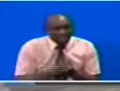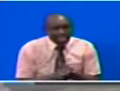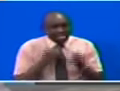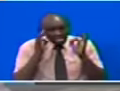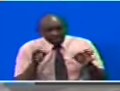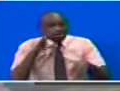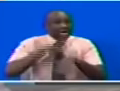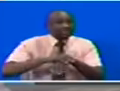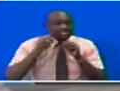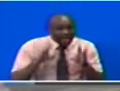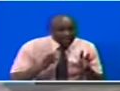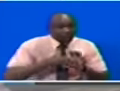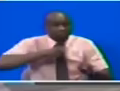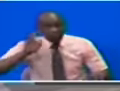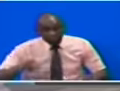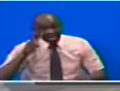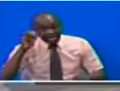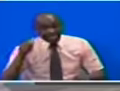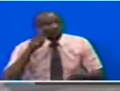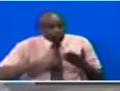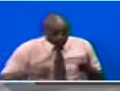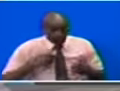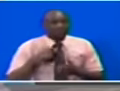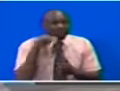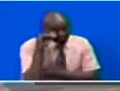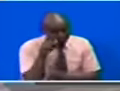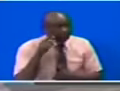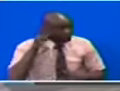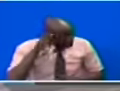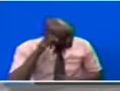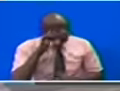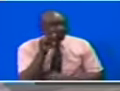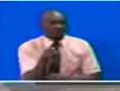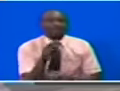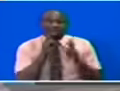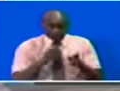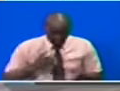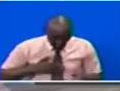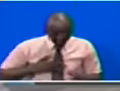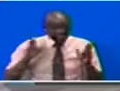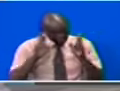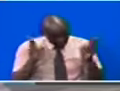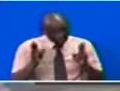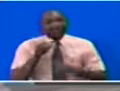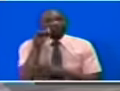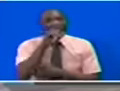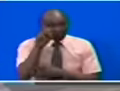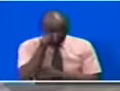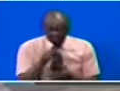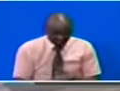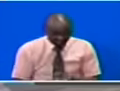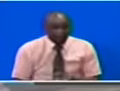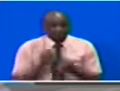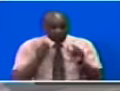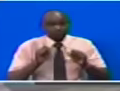don't get the ticket, they will bolt out. He will be clarifying some of those issues. Remember, I mentioned that our reporter, Mrimi Mwangi, is there. He will also